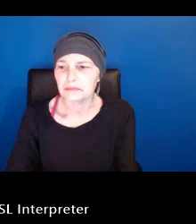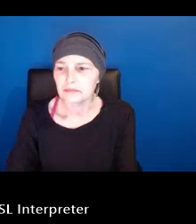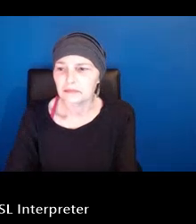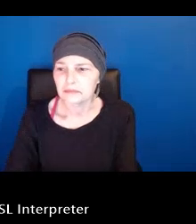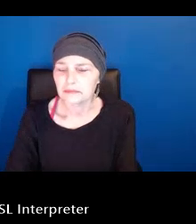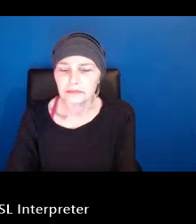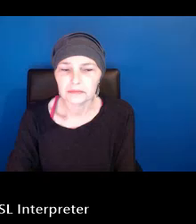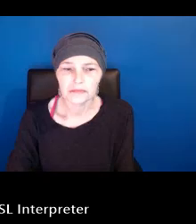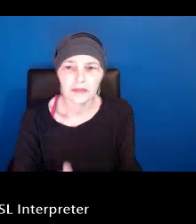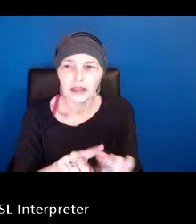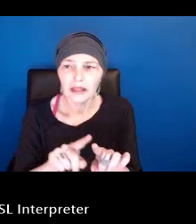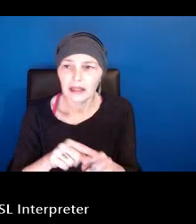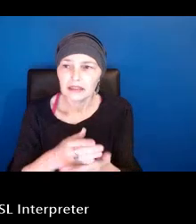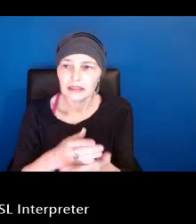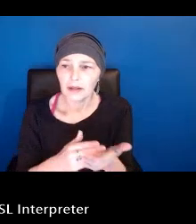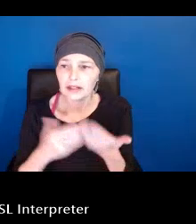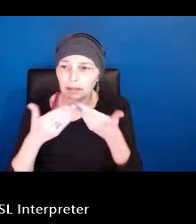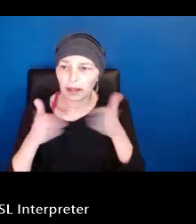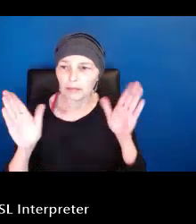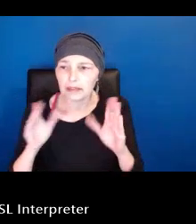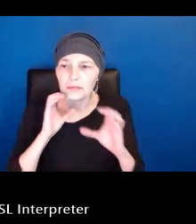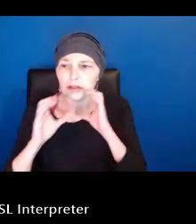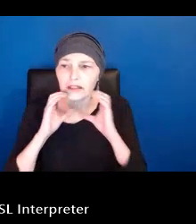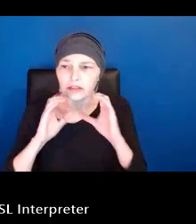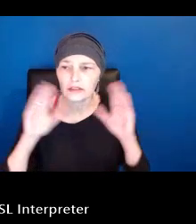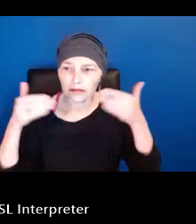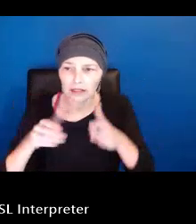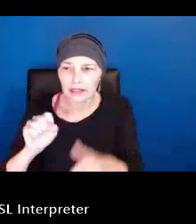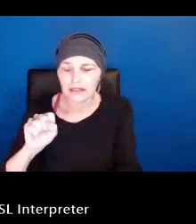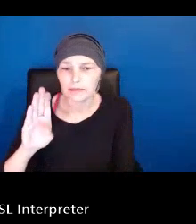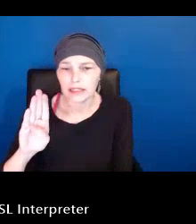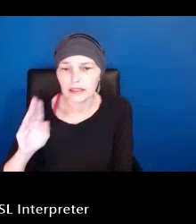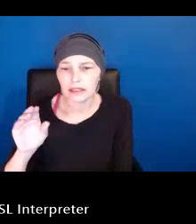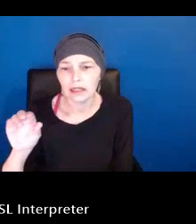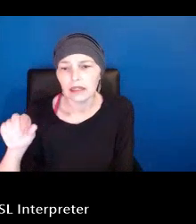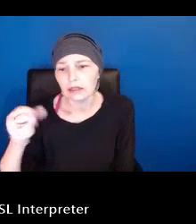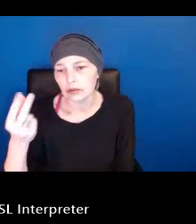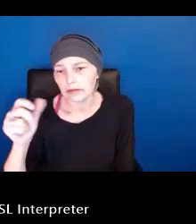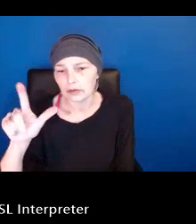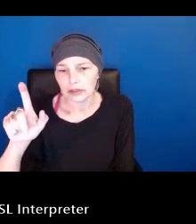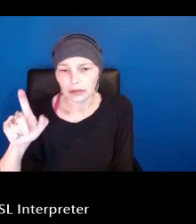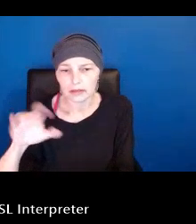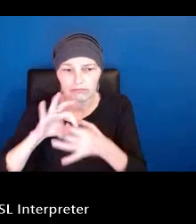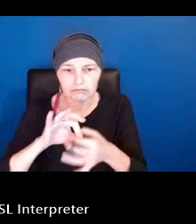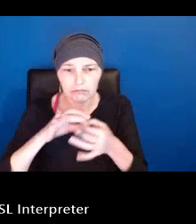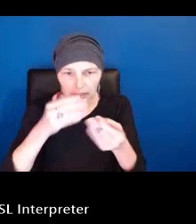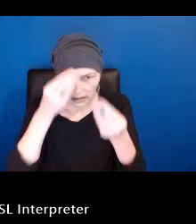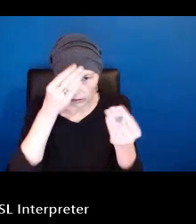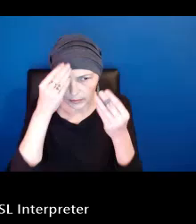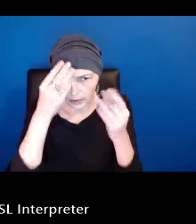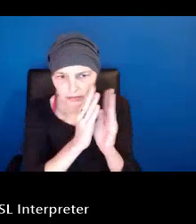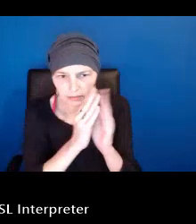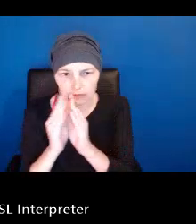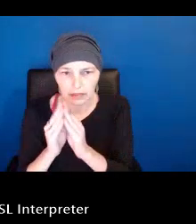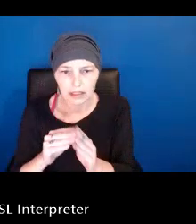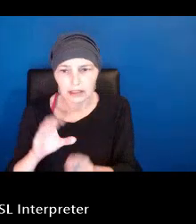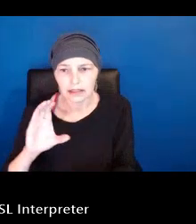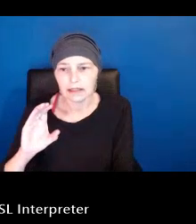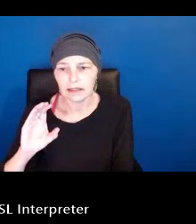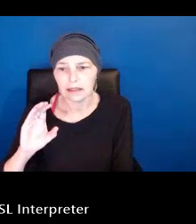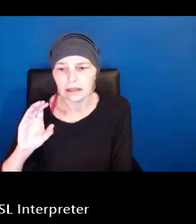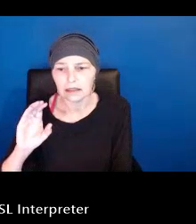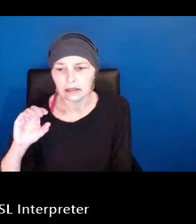As part of the public communication around SB 1221 and in relation to this information session, the CPUC